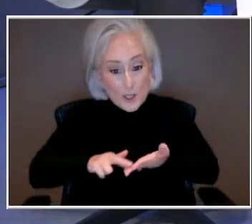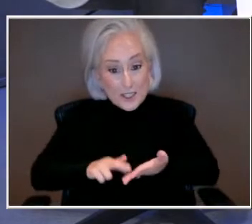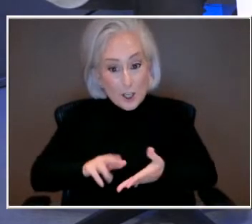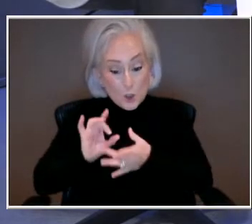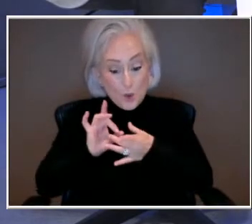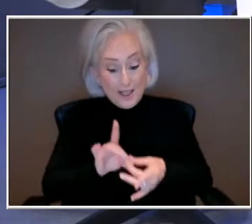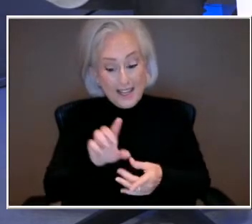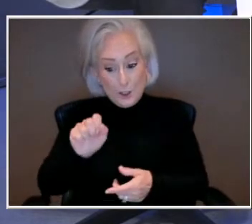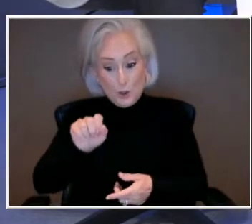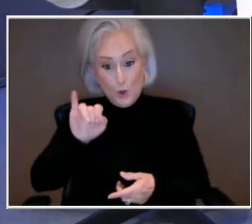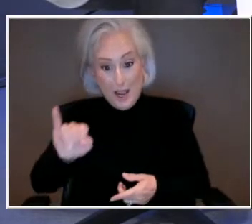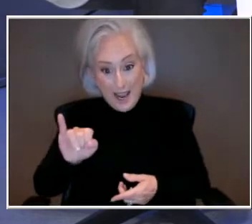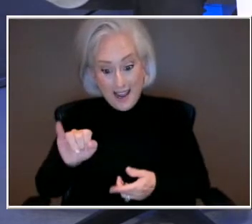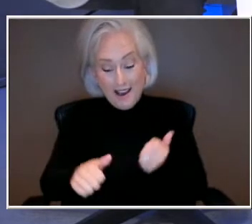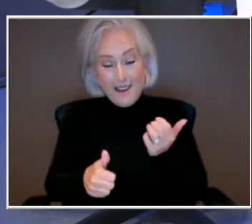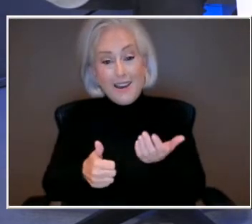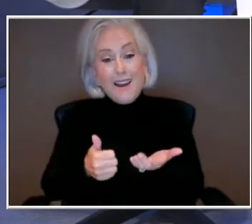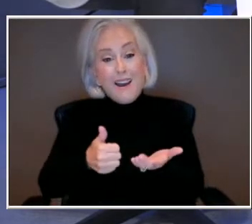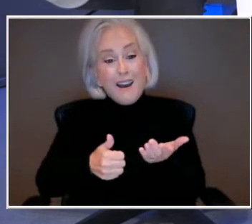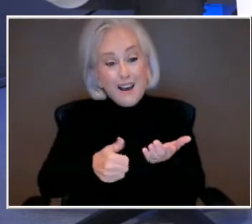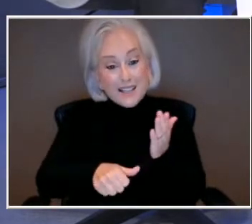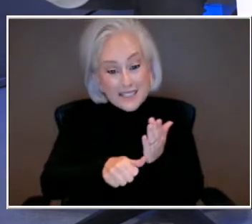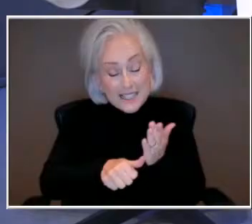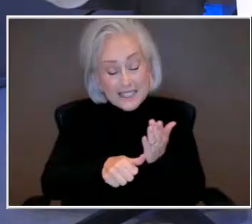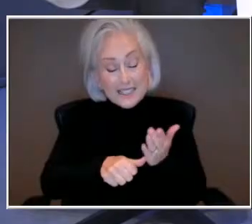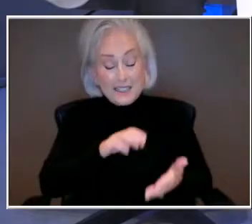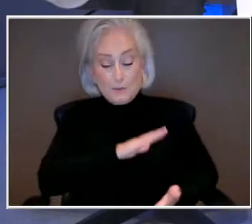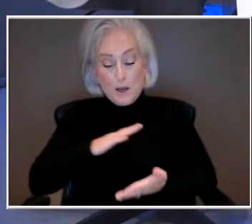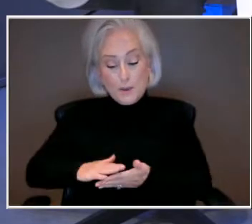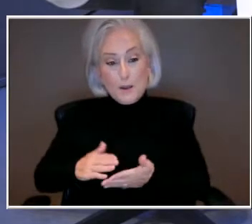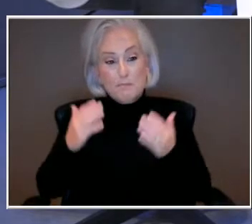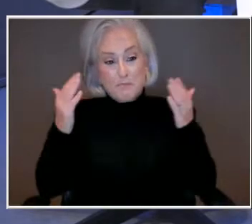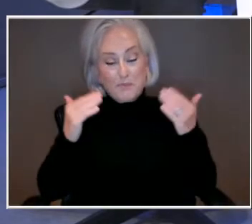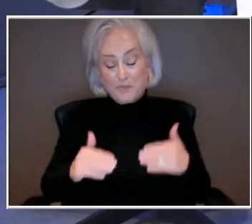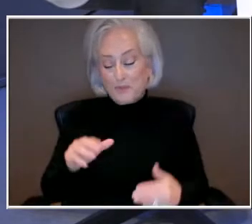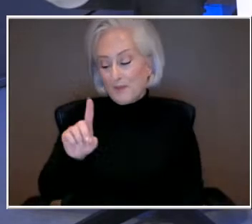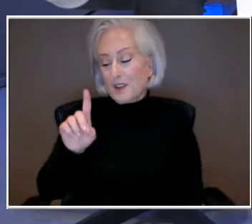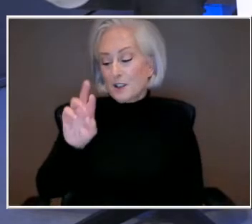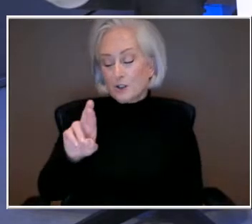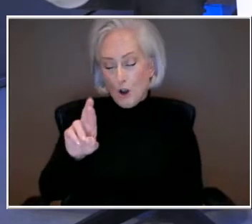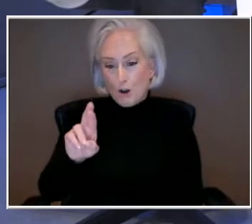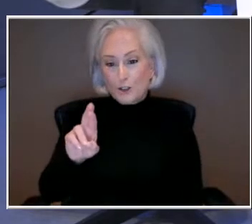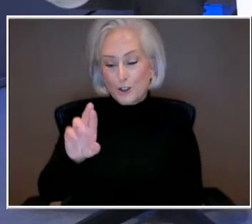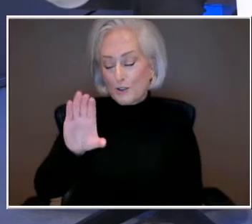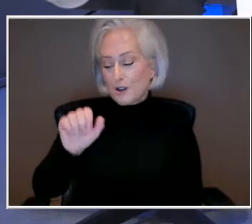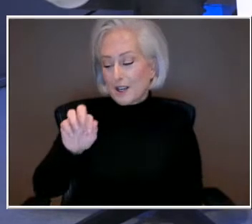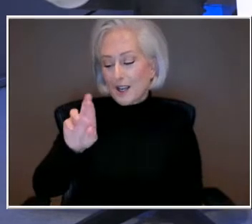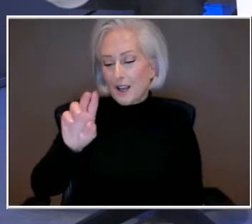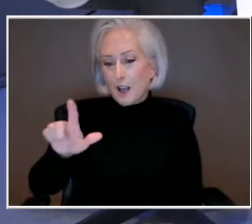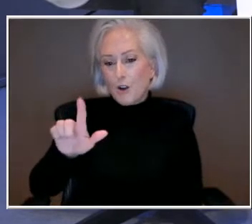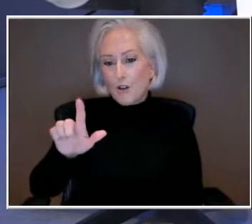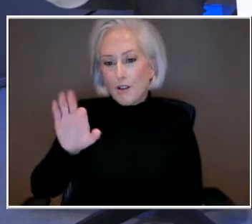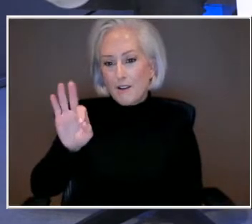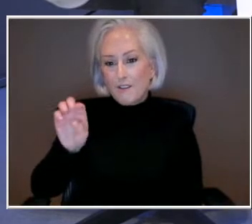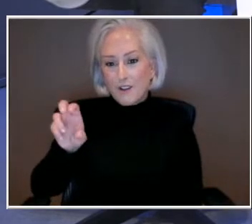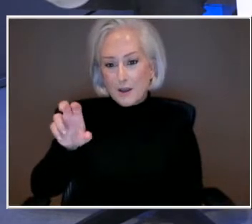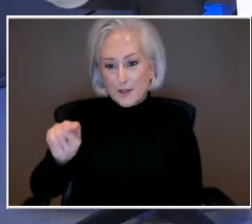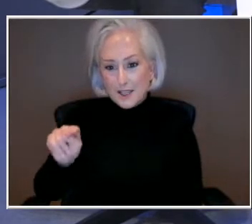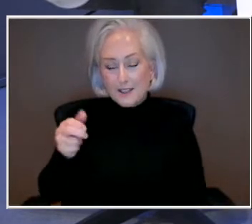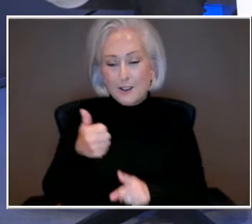Across from me is Dr. Carol Fabian. She is a breast medical oncologist and director of the Breast Cancer Prevention